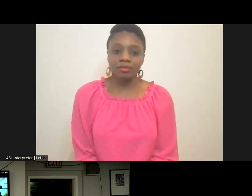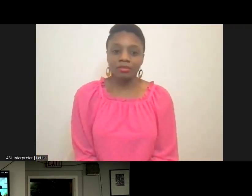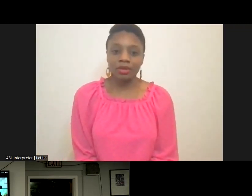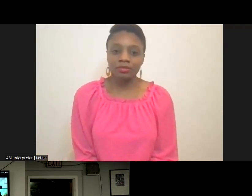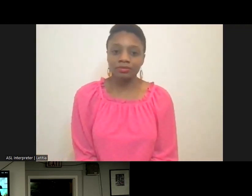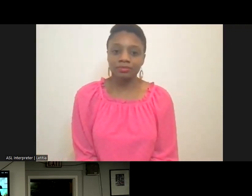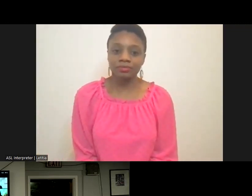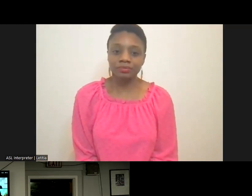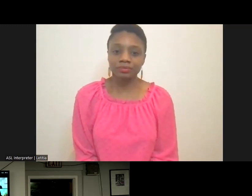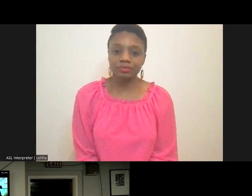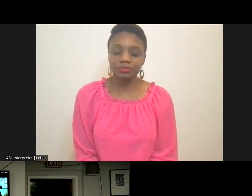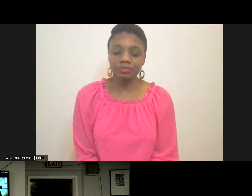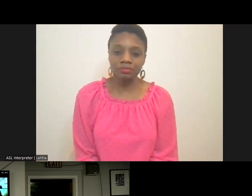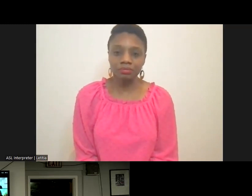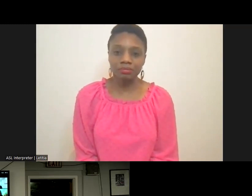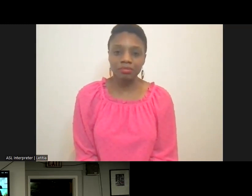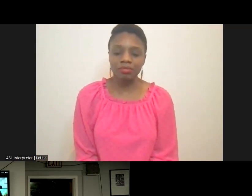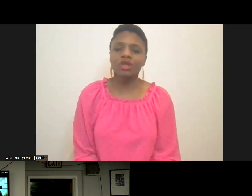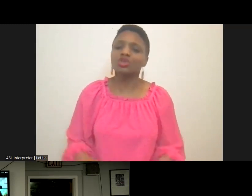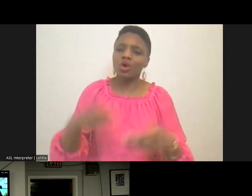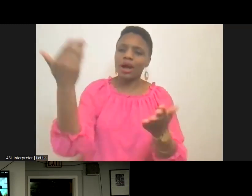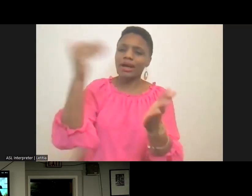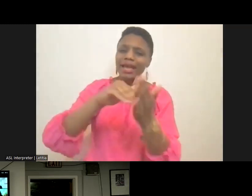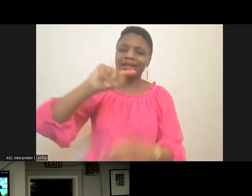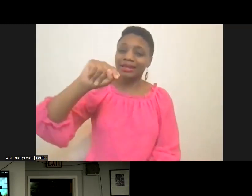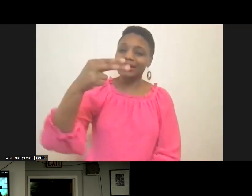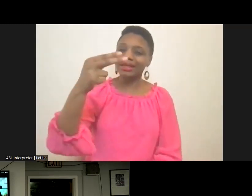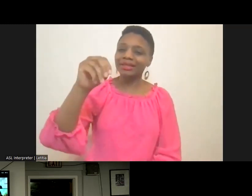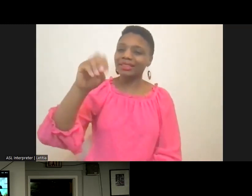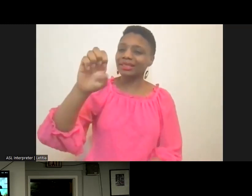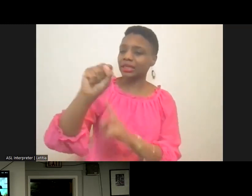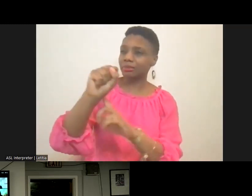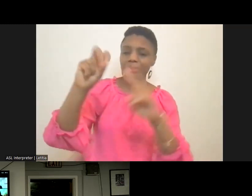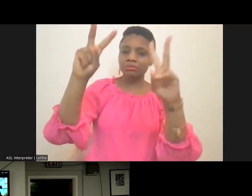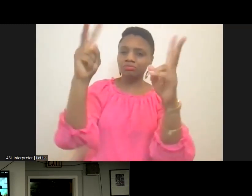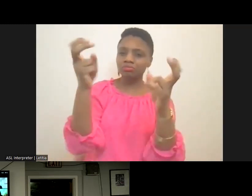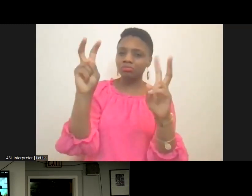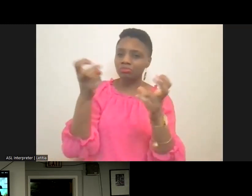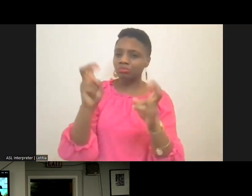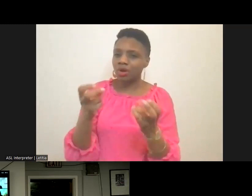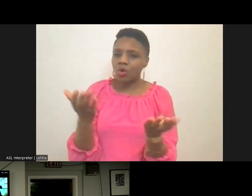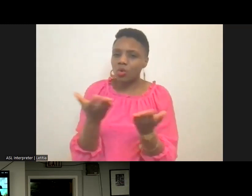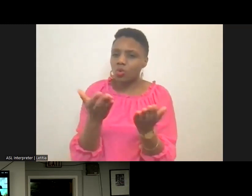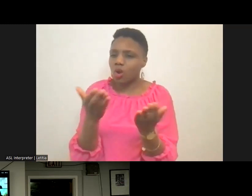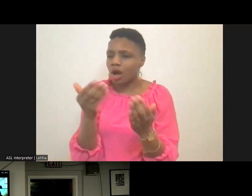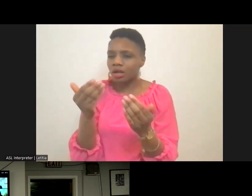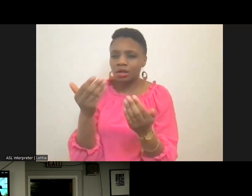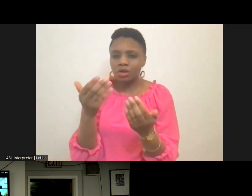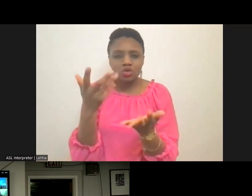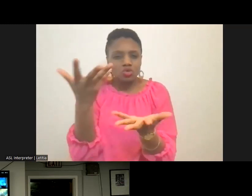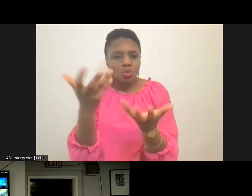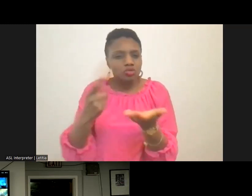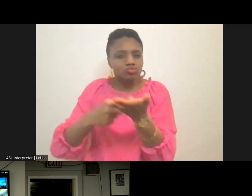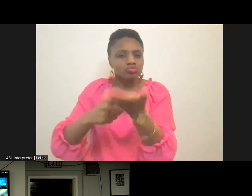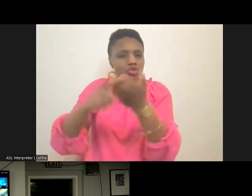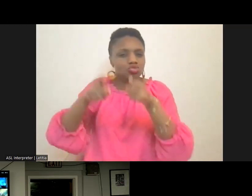Are there other themes that council members want to hear about in our next few meetings?